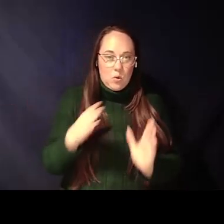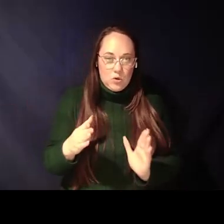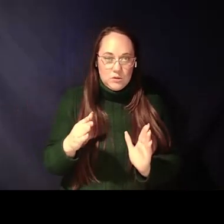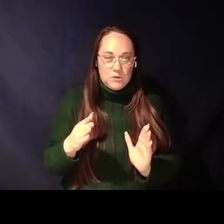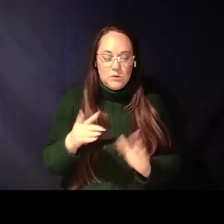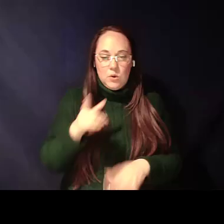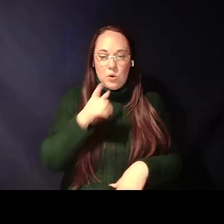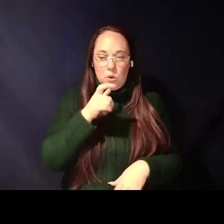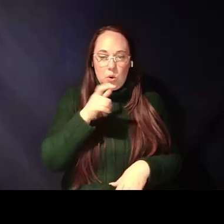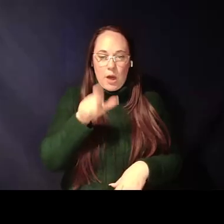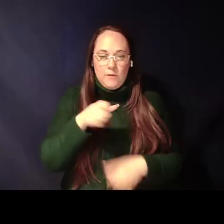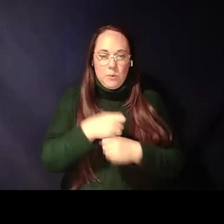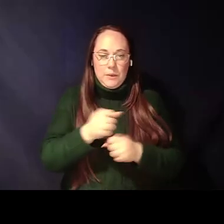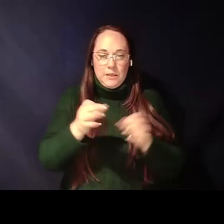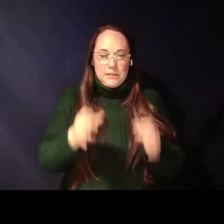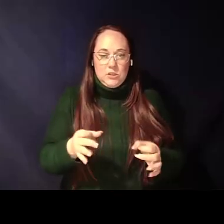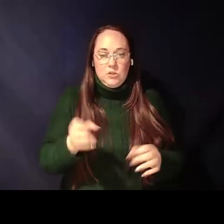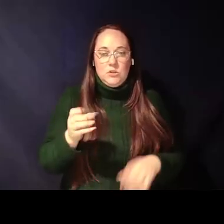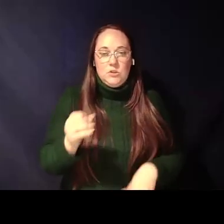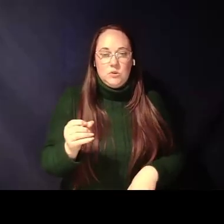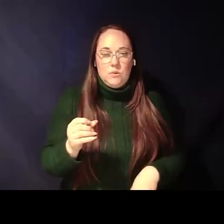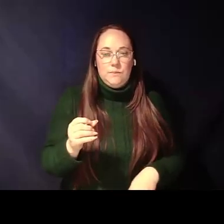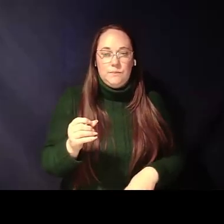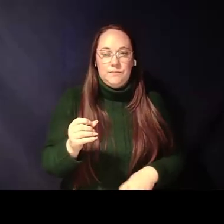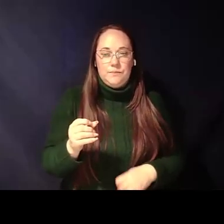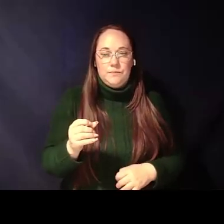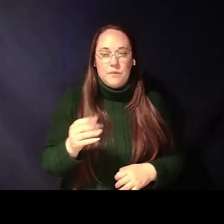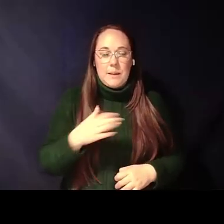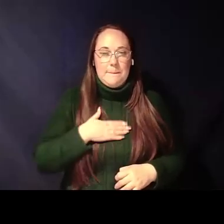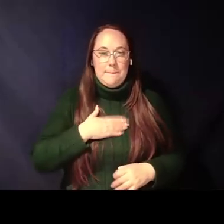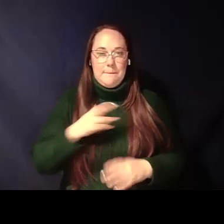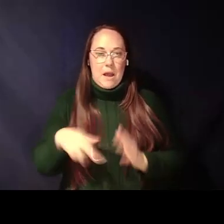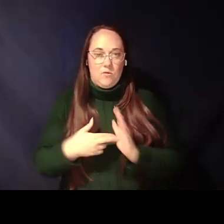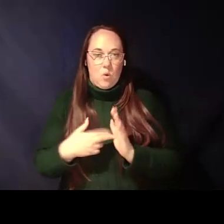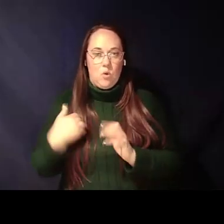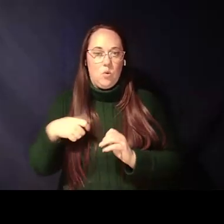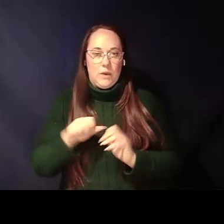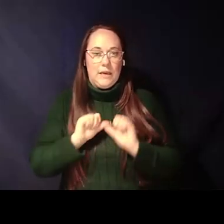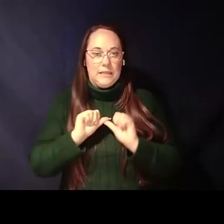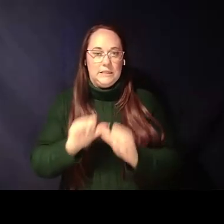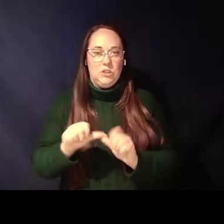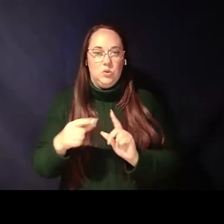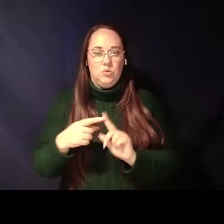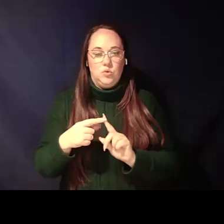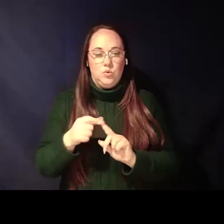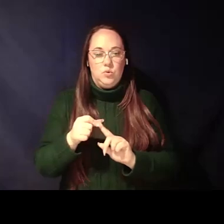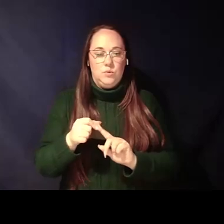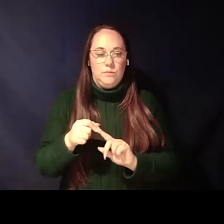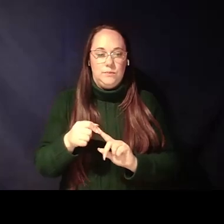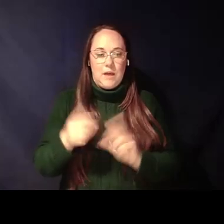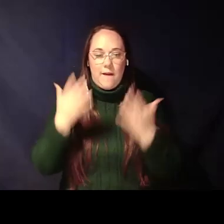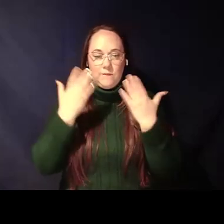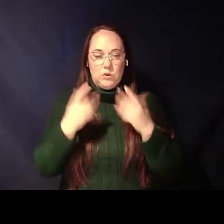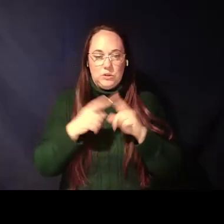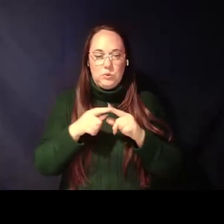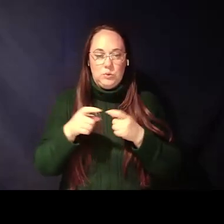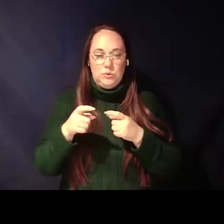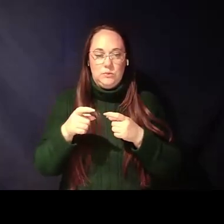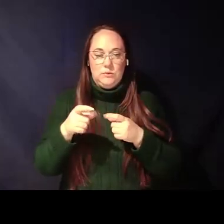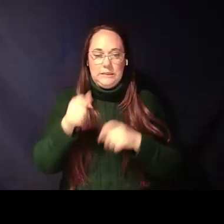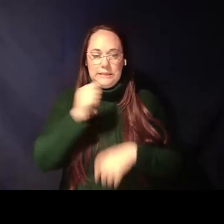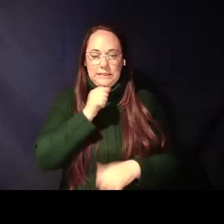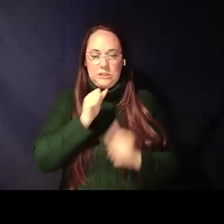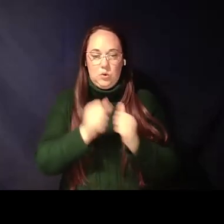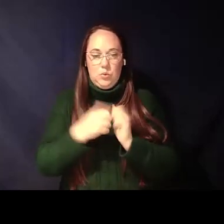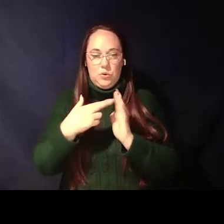who have to decide that. And so, in my role, we have to continue to, unfortunately, deal with the rules